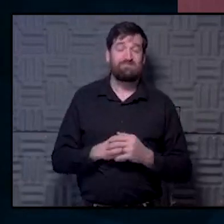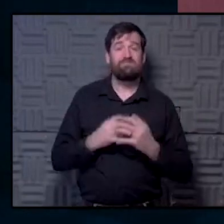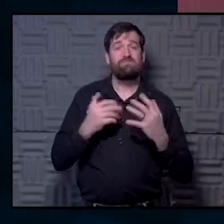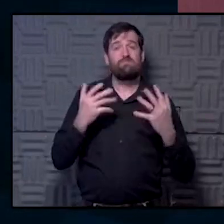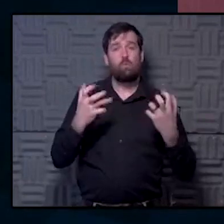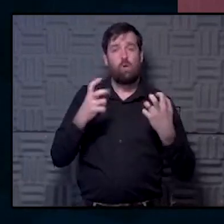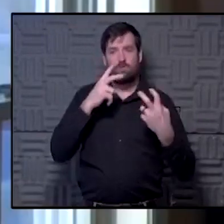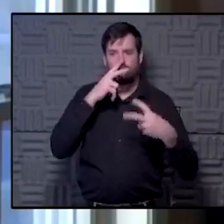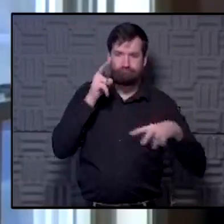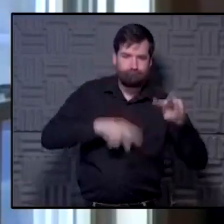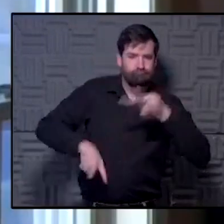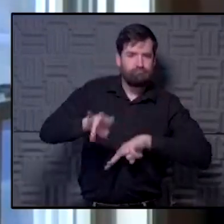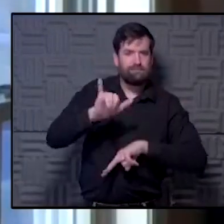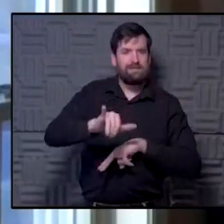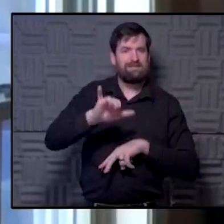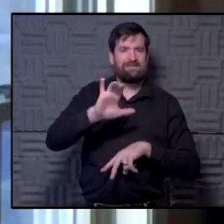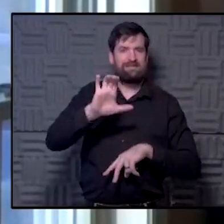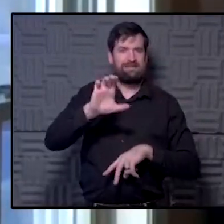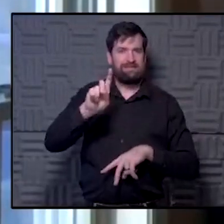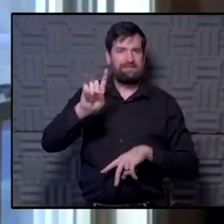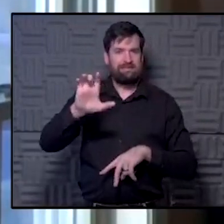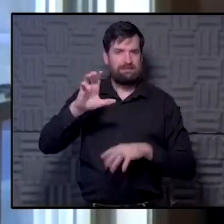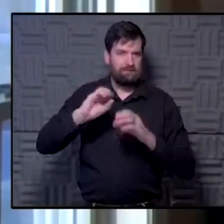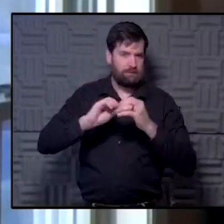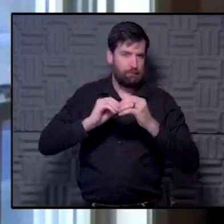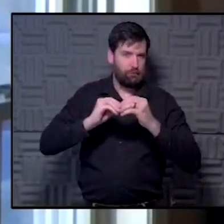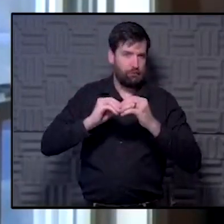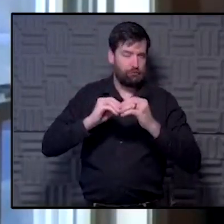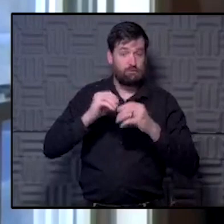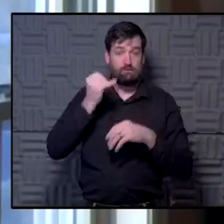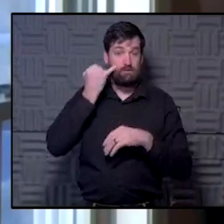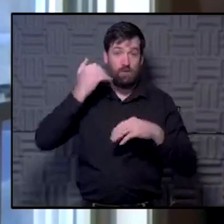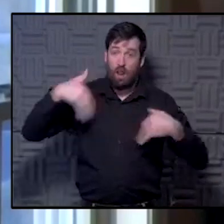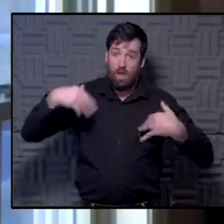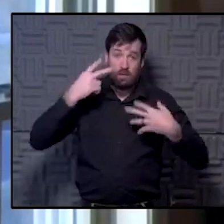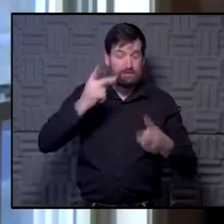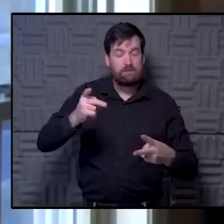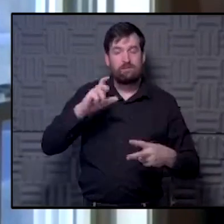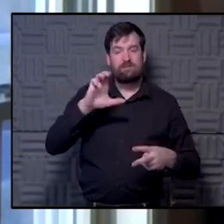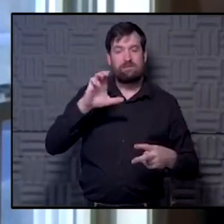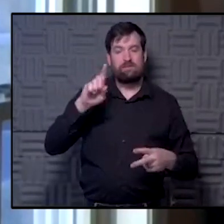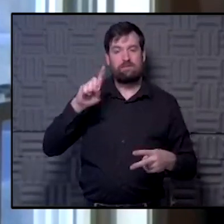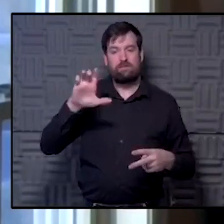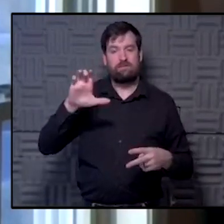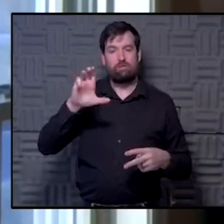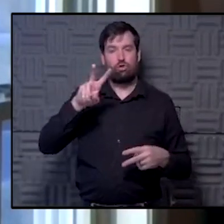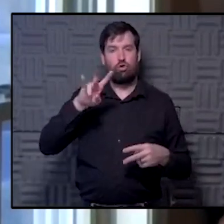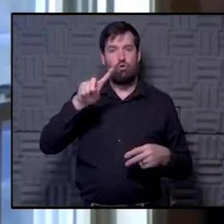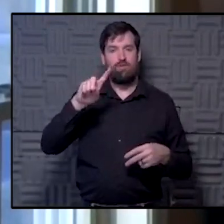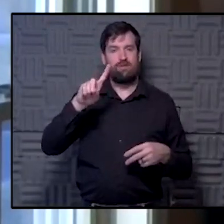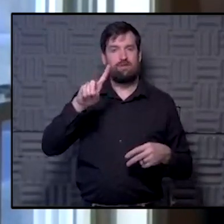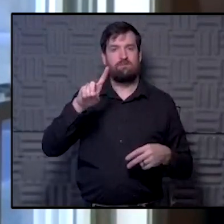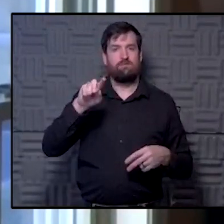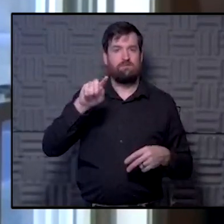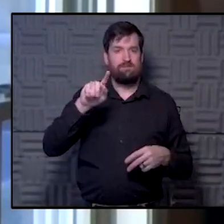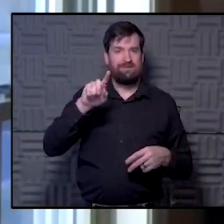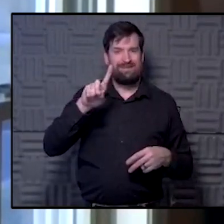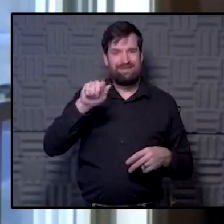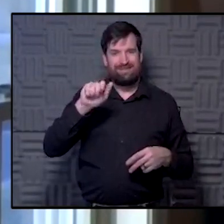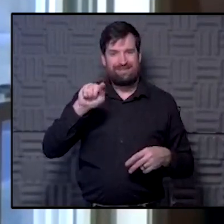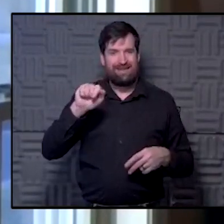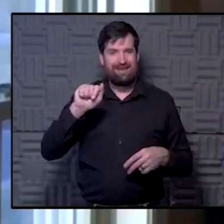to look at that CDC figure. If you guys haven't seen it, it's on CDC COVID data tracker, and I can send it and we can put it in the chat